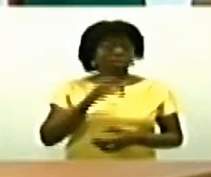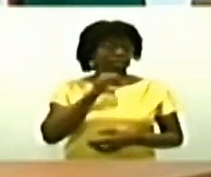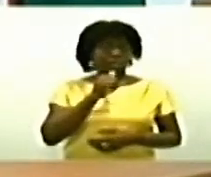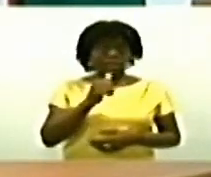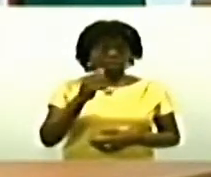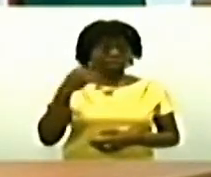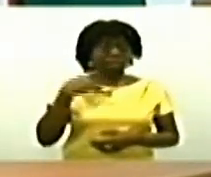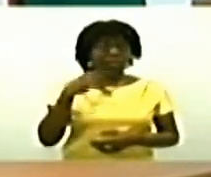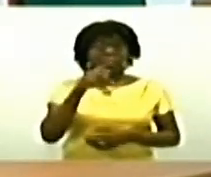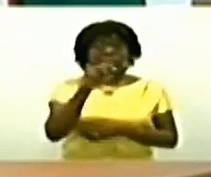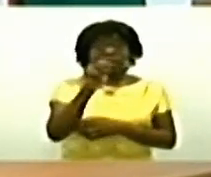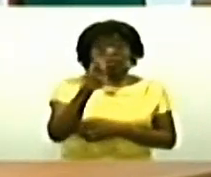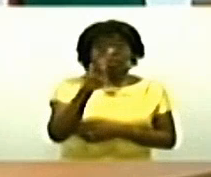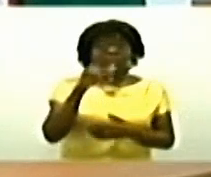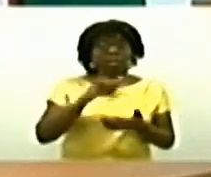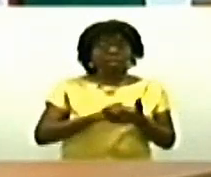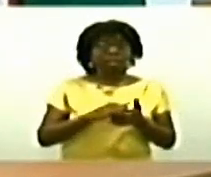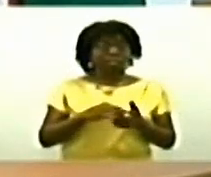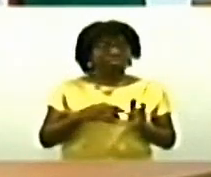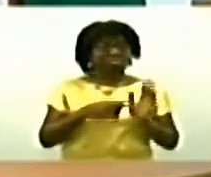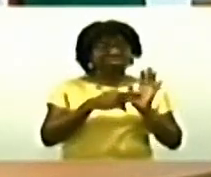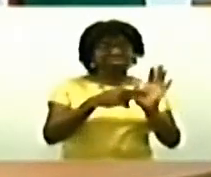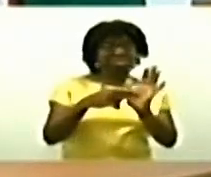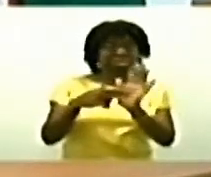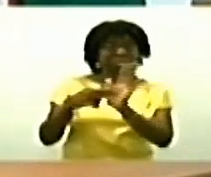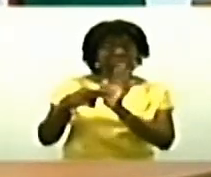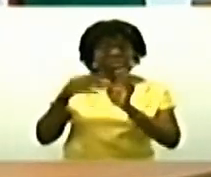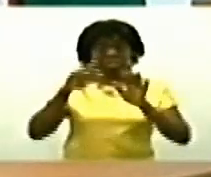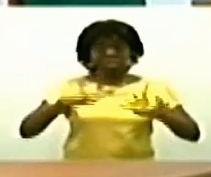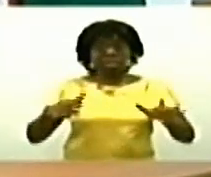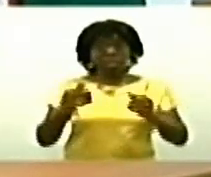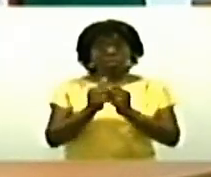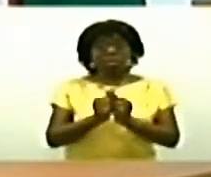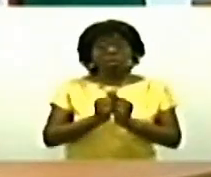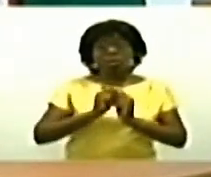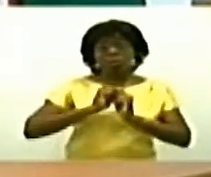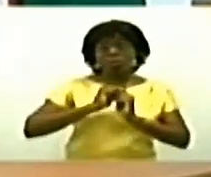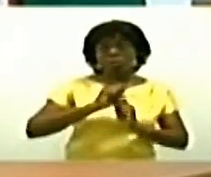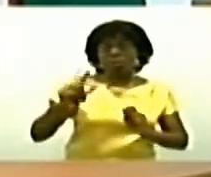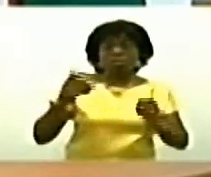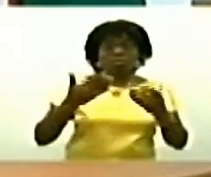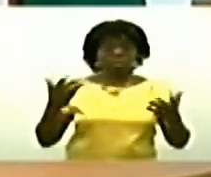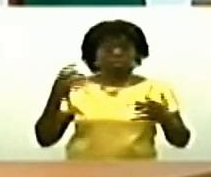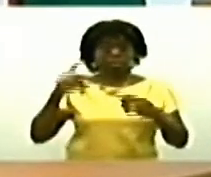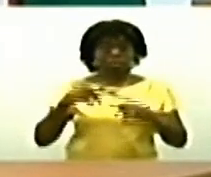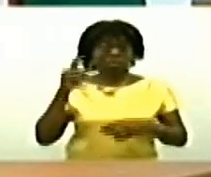the television screen that bombards children with all messages of sexuality.